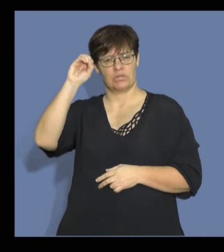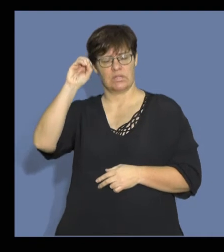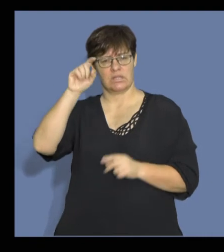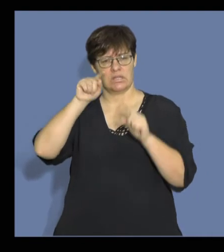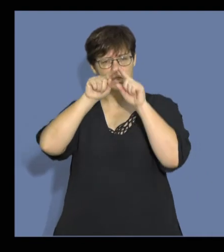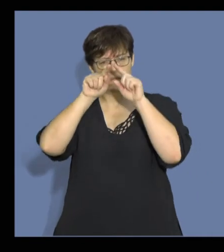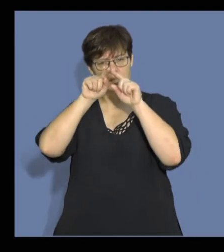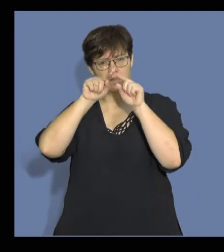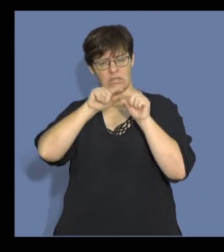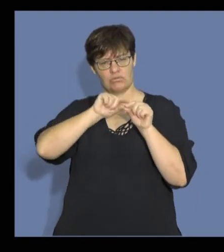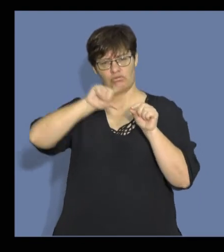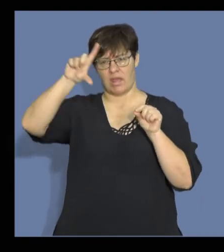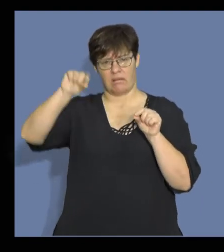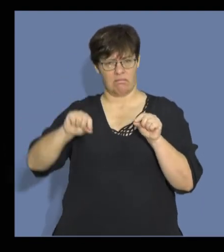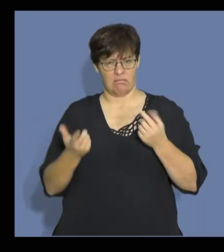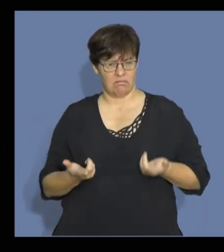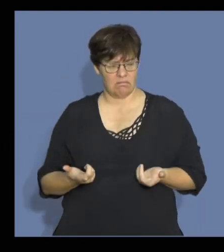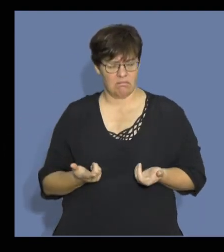triangle. Now,